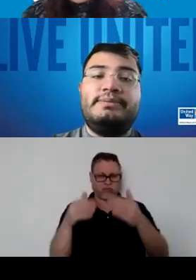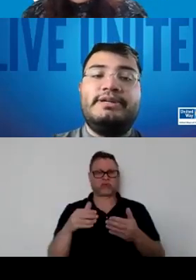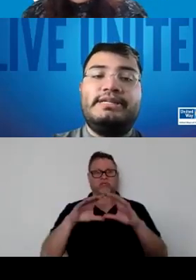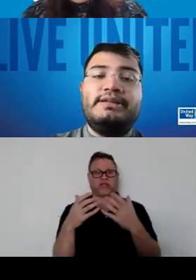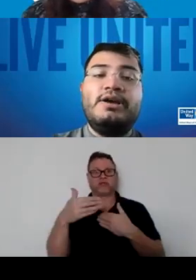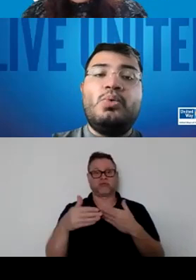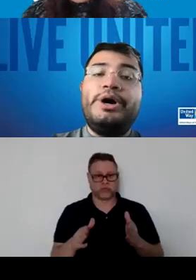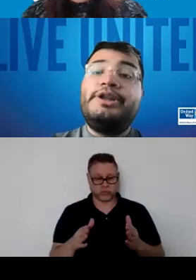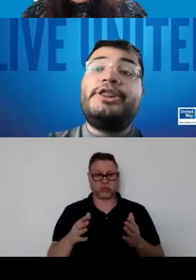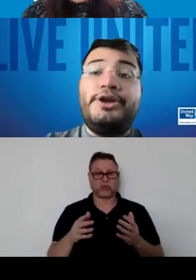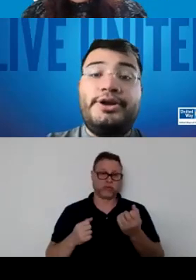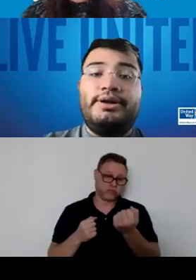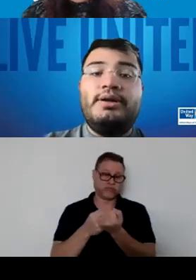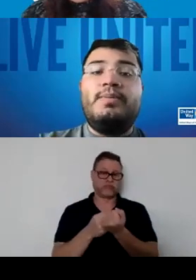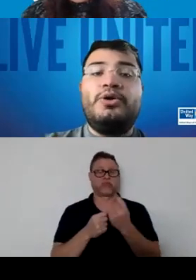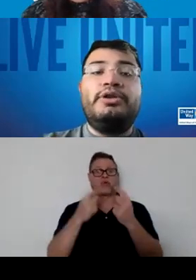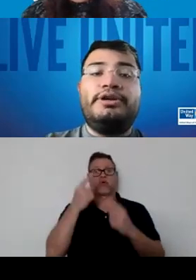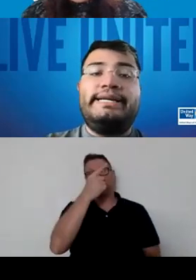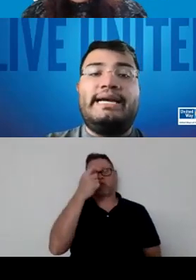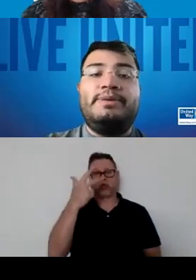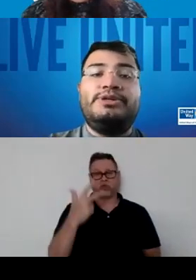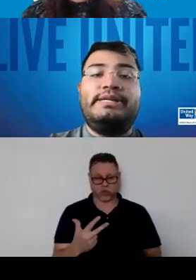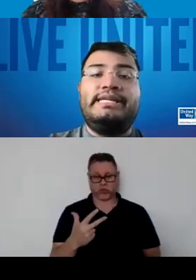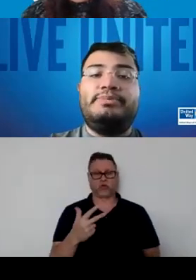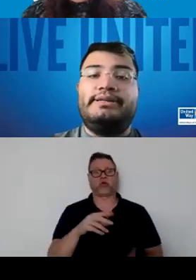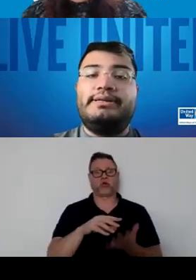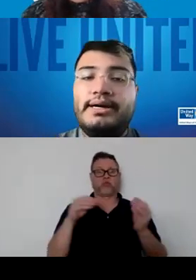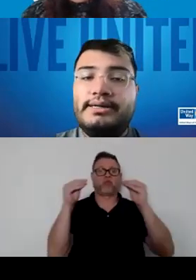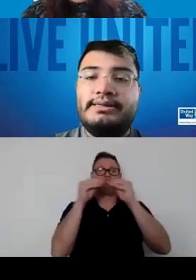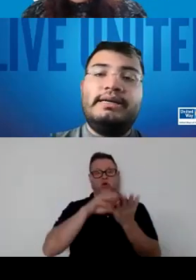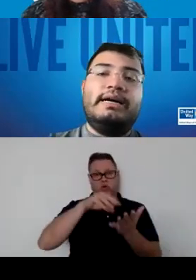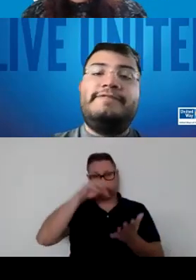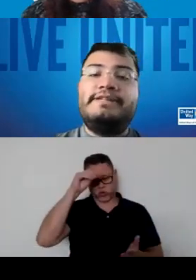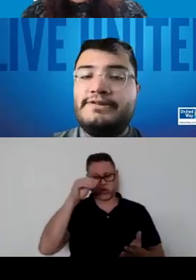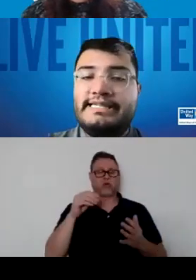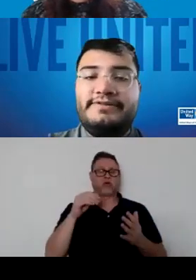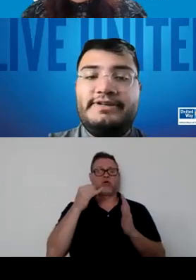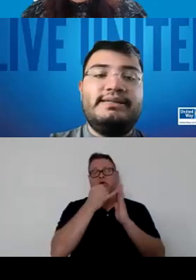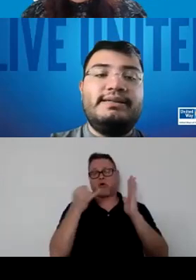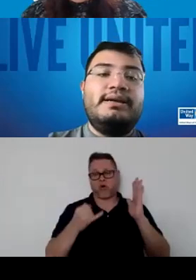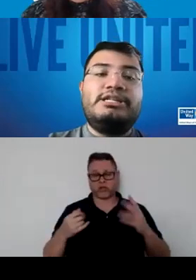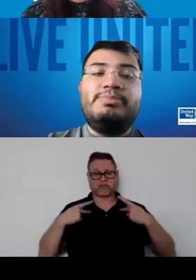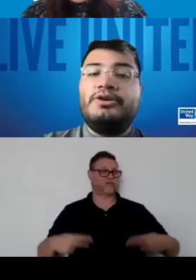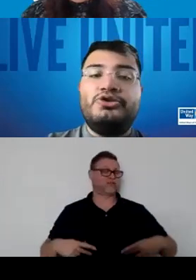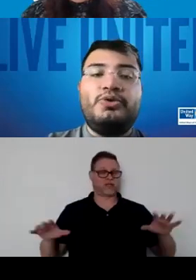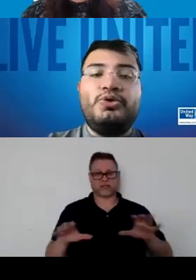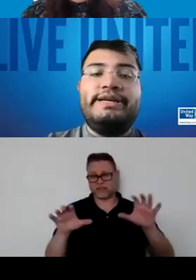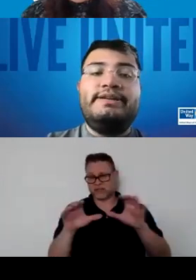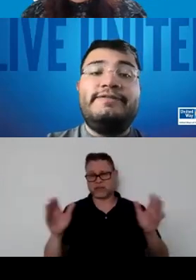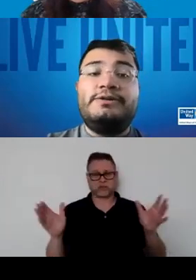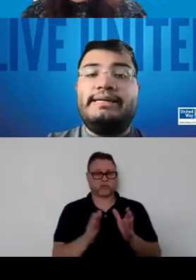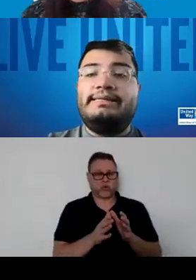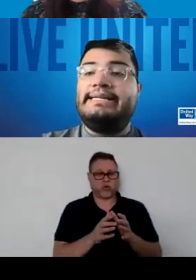with as much as 1/3 more learning time in which they experience arts, physical activities, small group